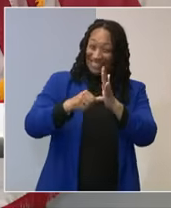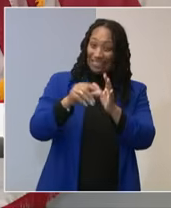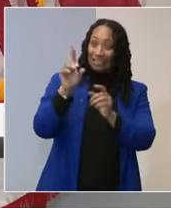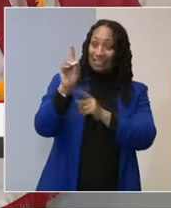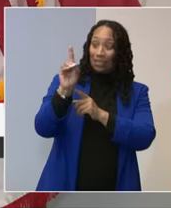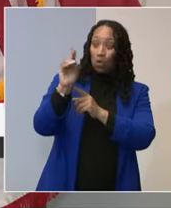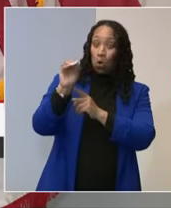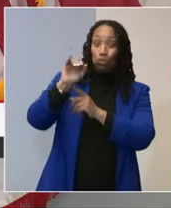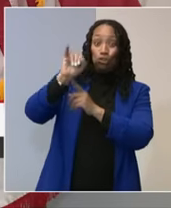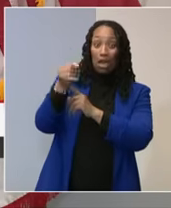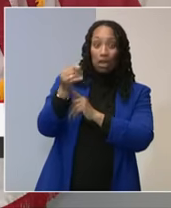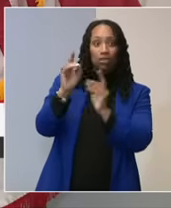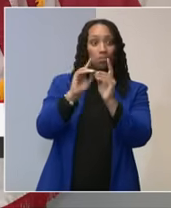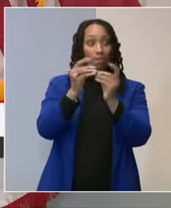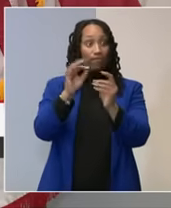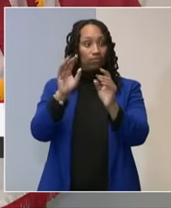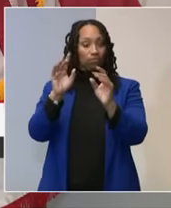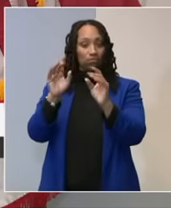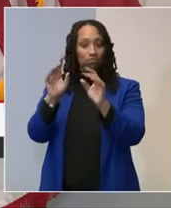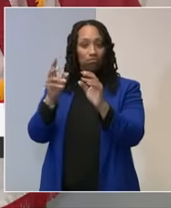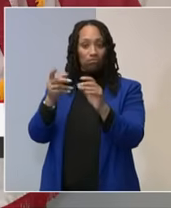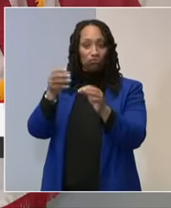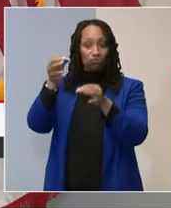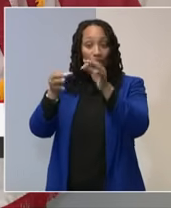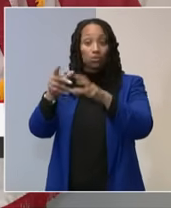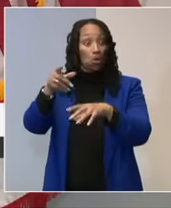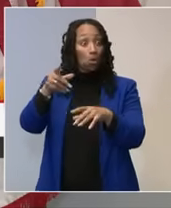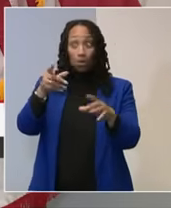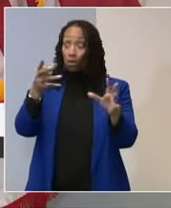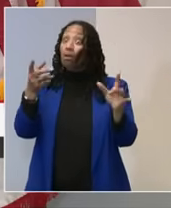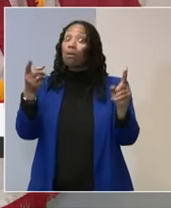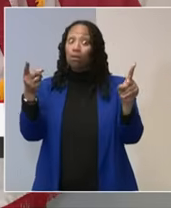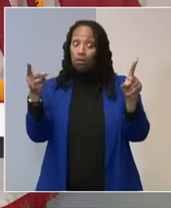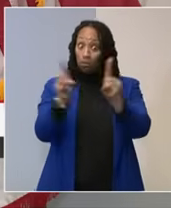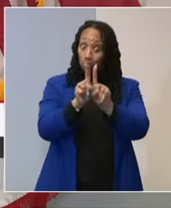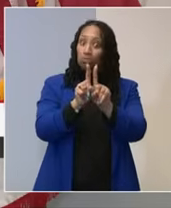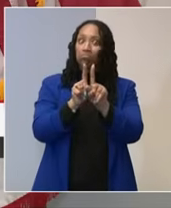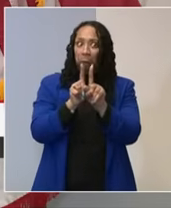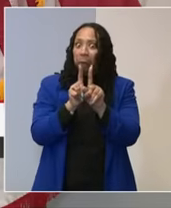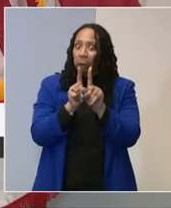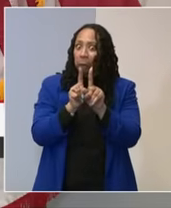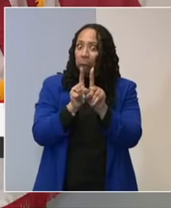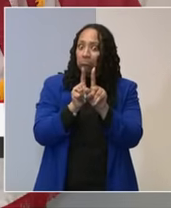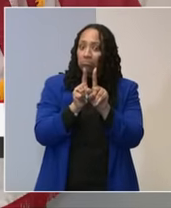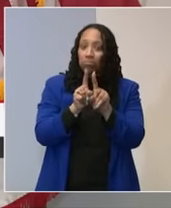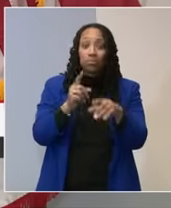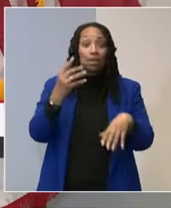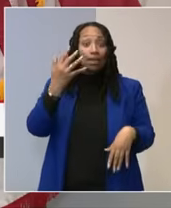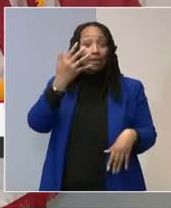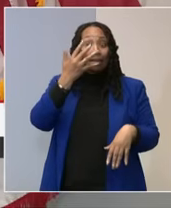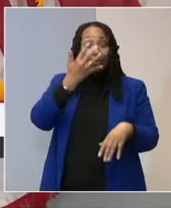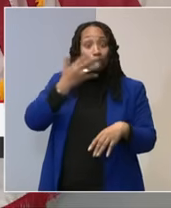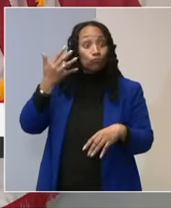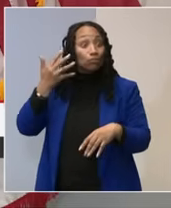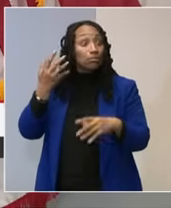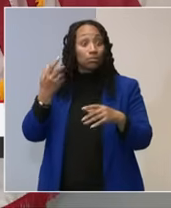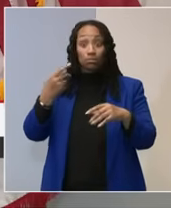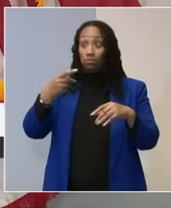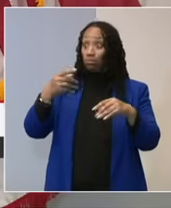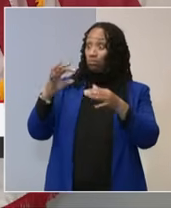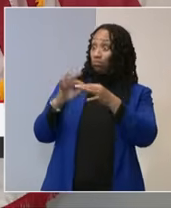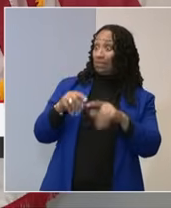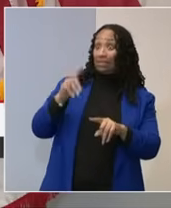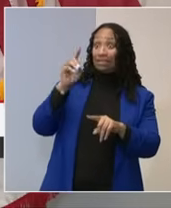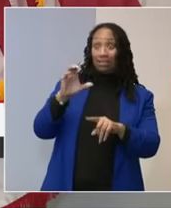And immigration enforcement has never been our job. And so making clear that